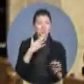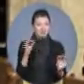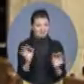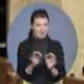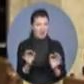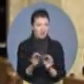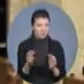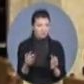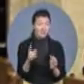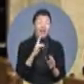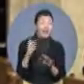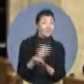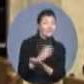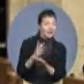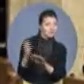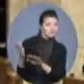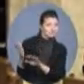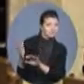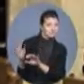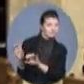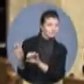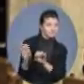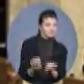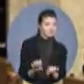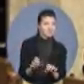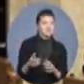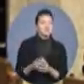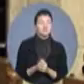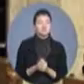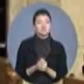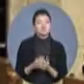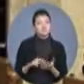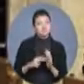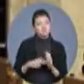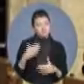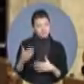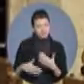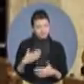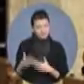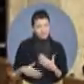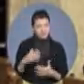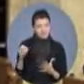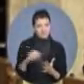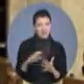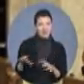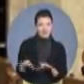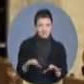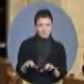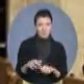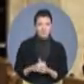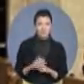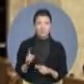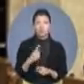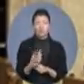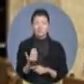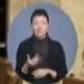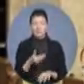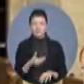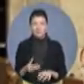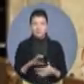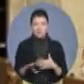developing a national action plan for credential recognition, and it's also why we introduced $50 million in additional investments to accelerate